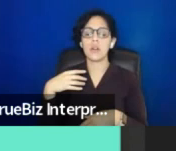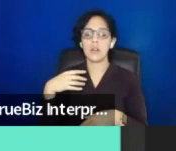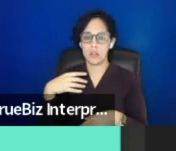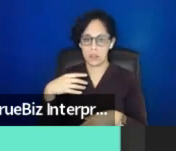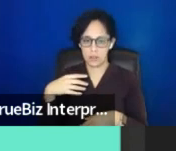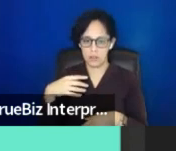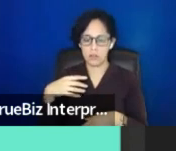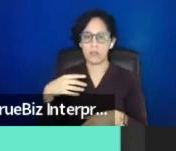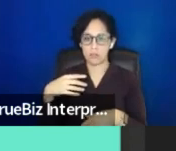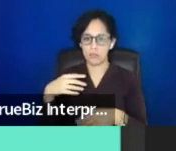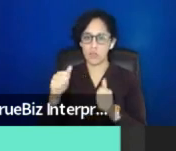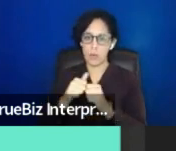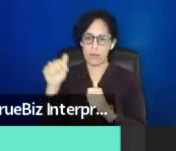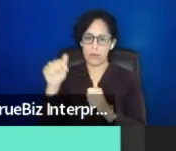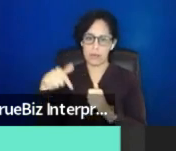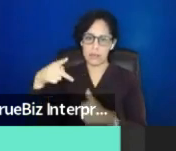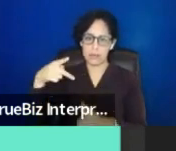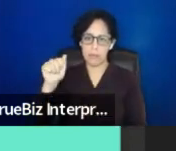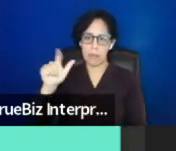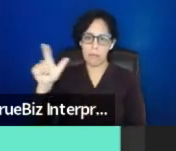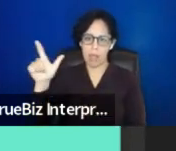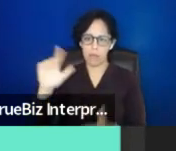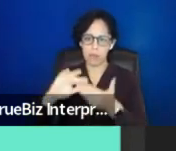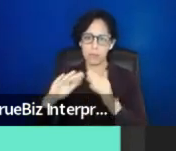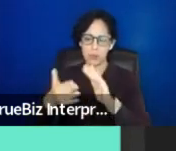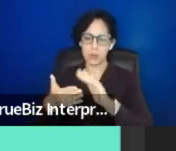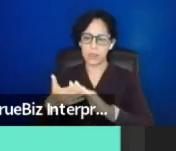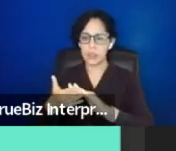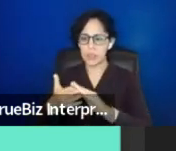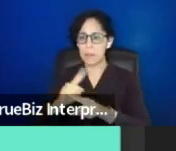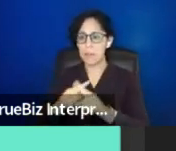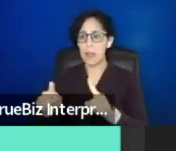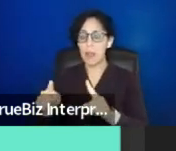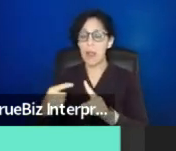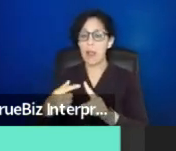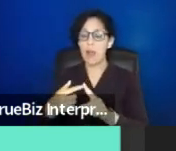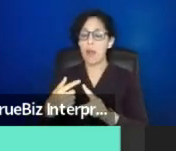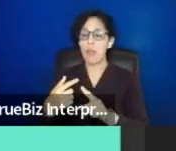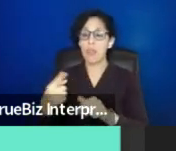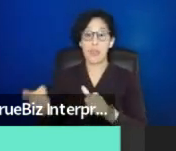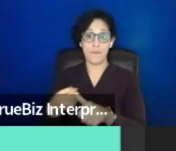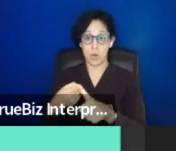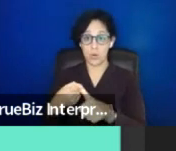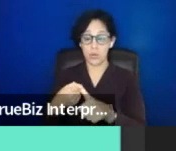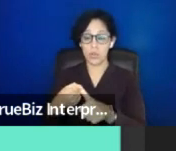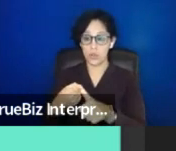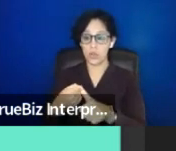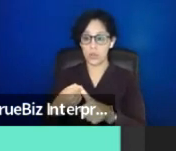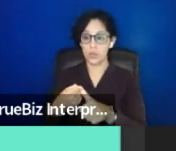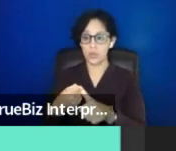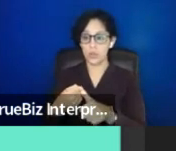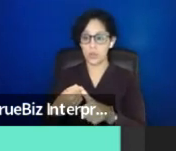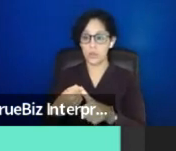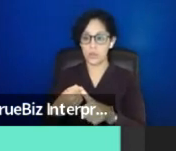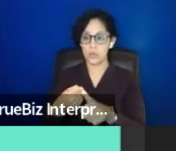the PAAL community, and I think a lot of people know, but I received the first Black